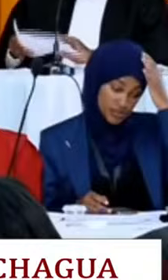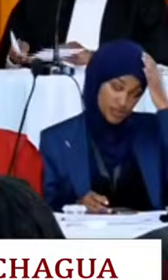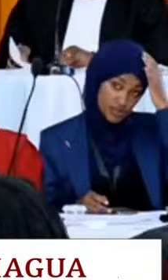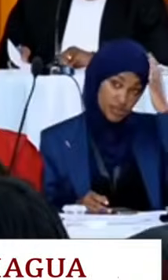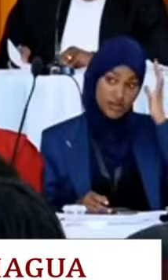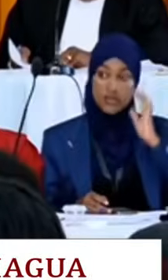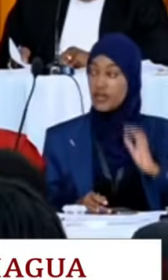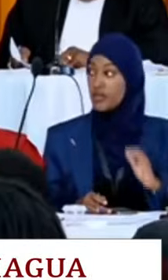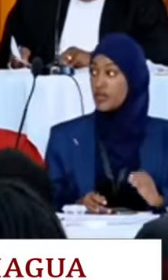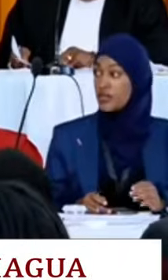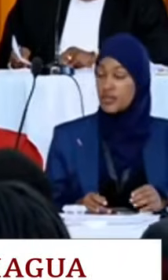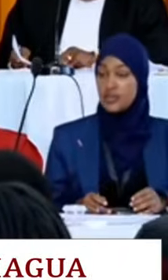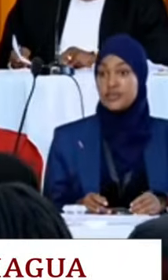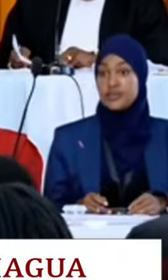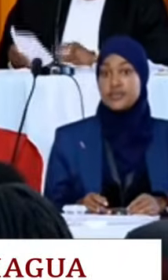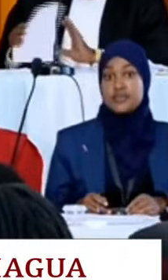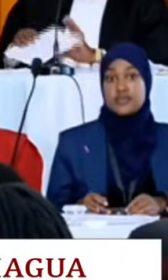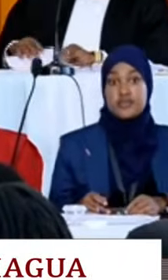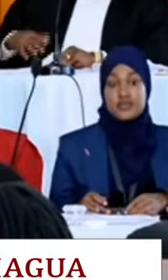Mr.